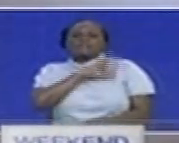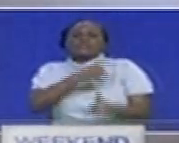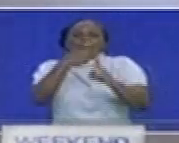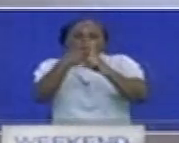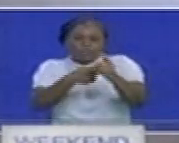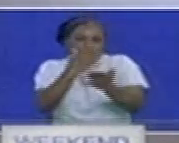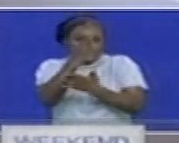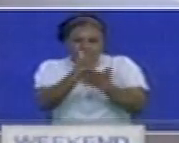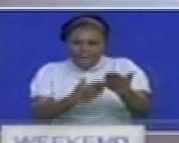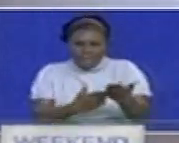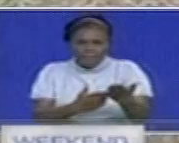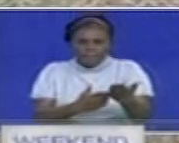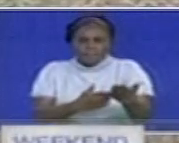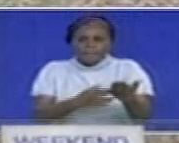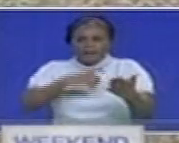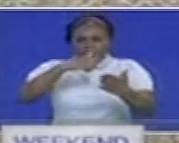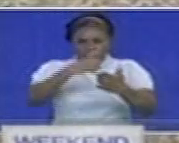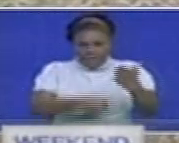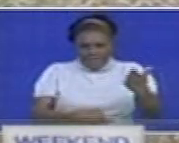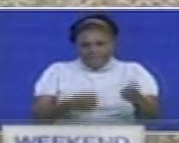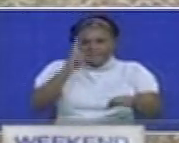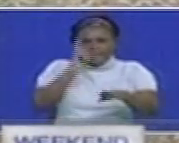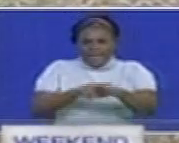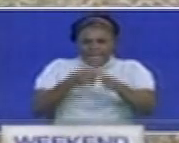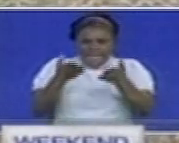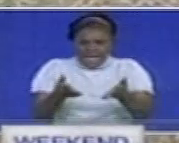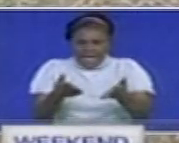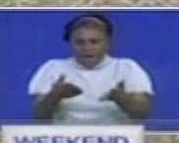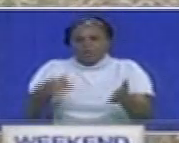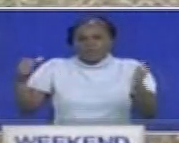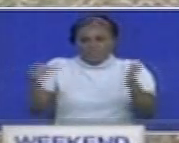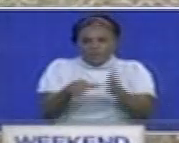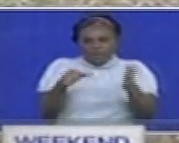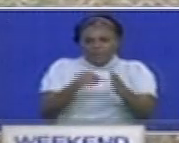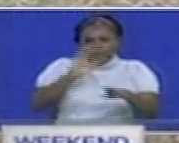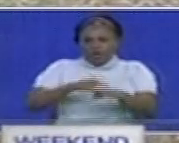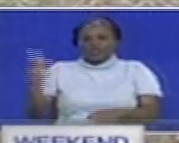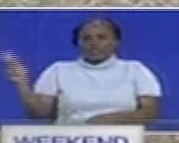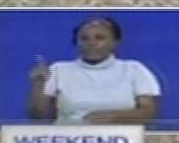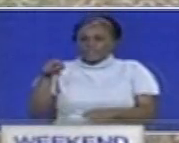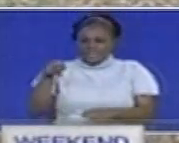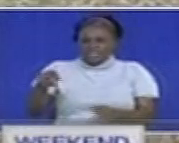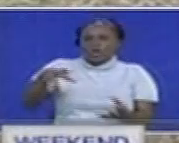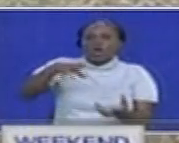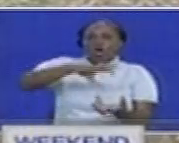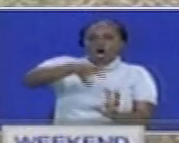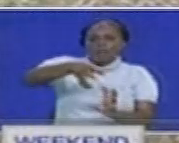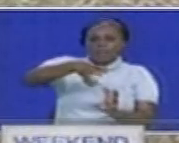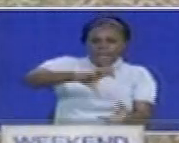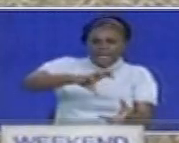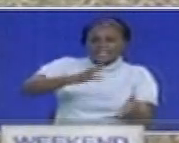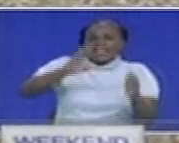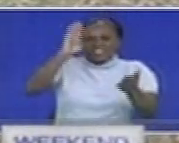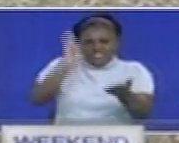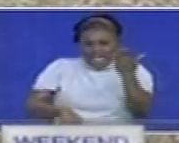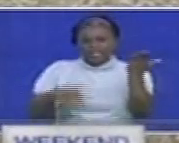some revenue. For the moment, the issues around the Konza Techno City are perhaps more complex than even the technology